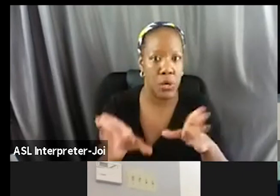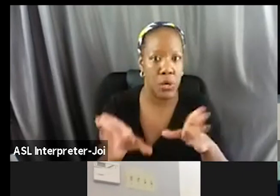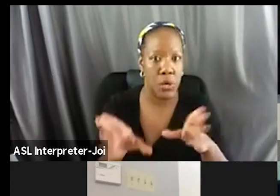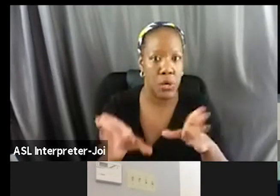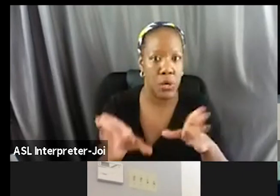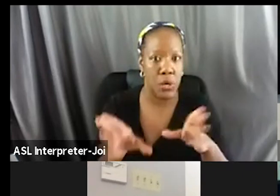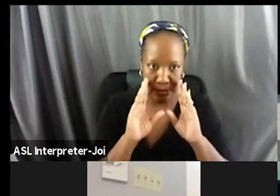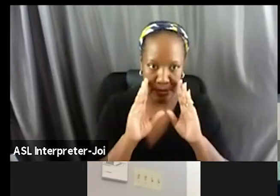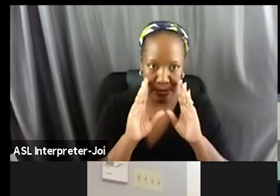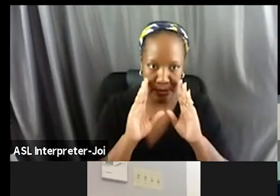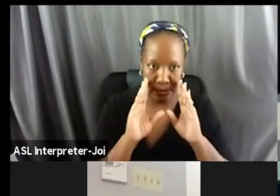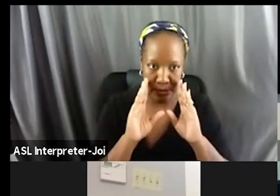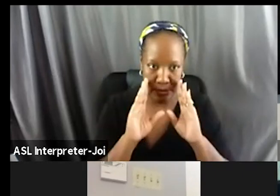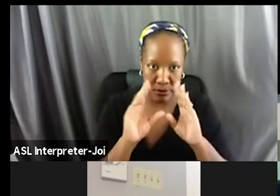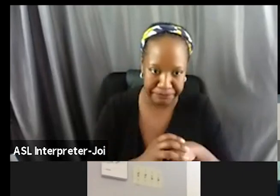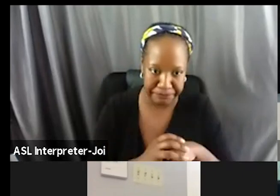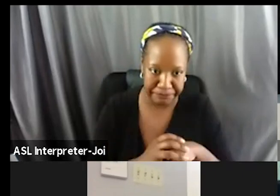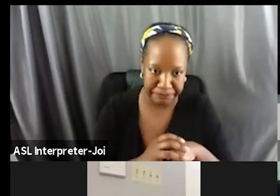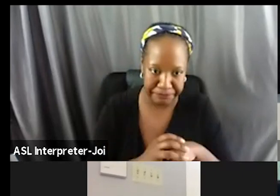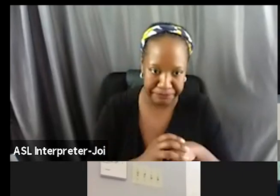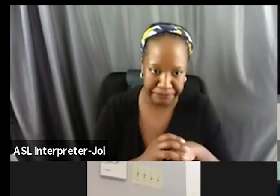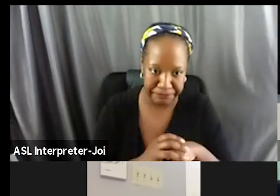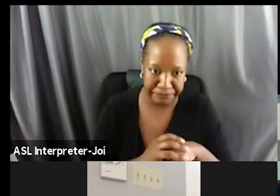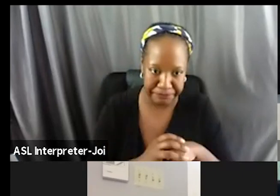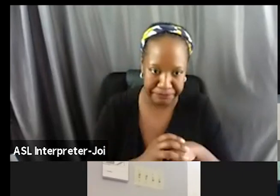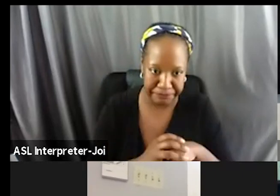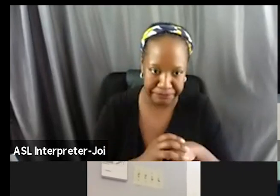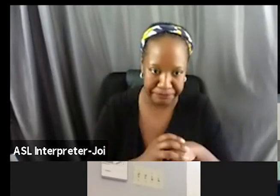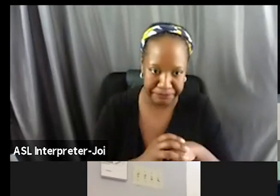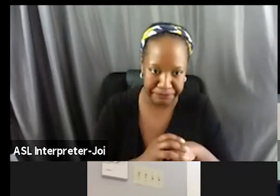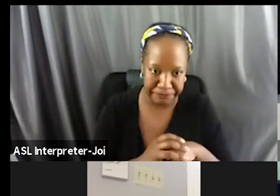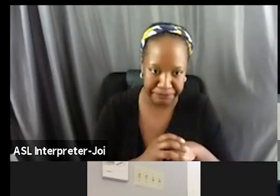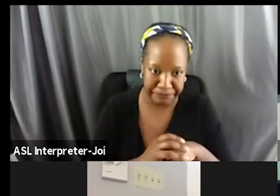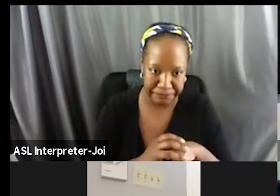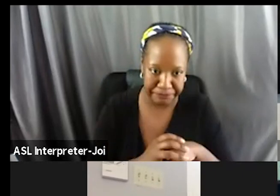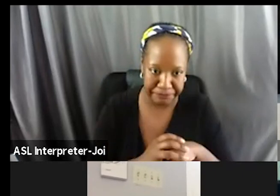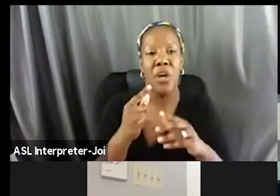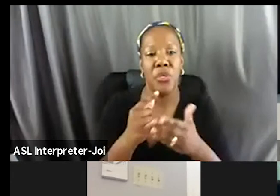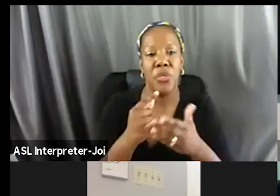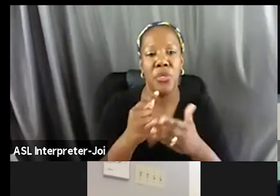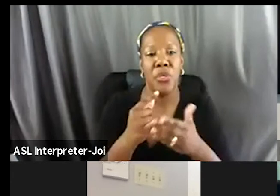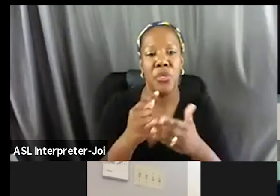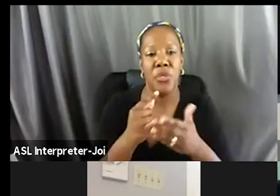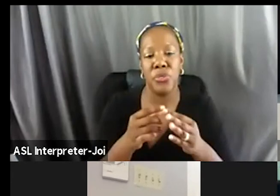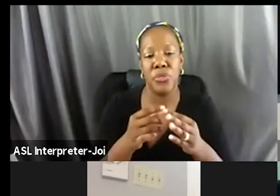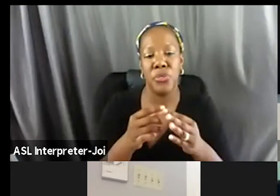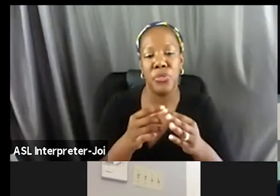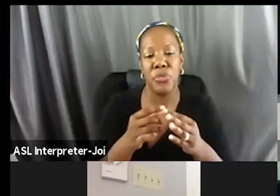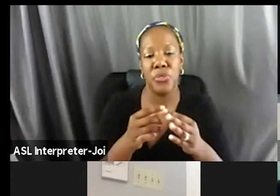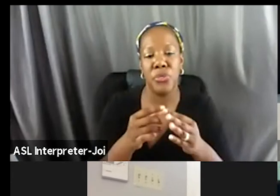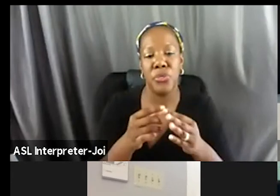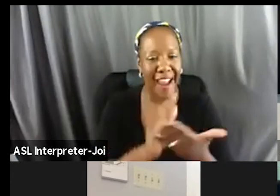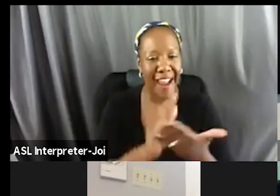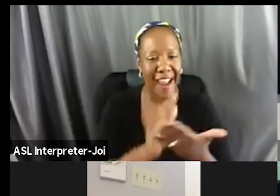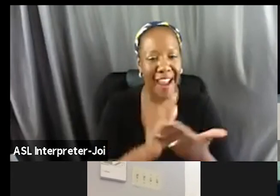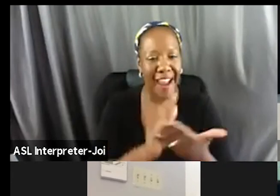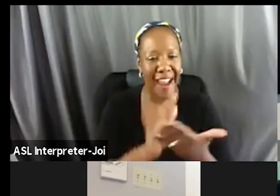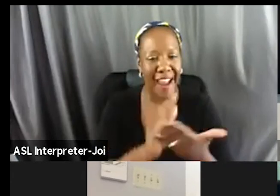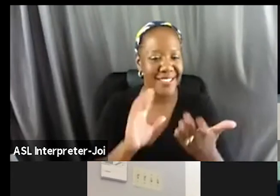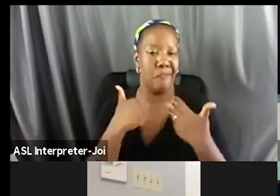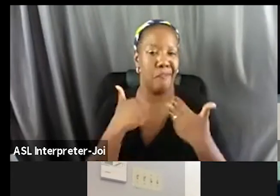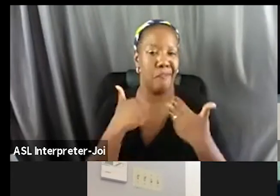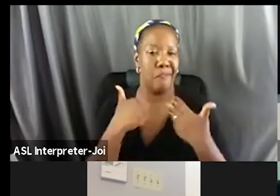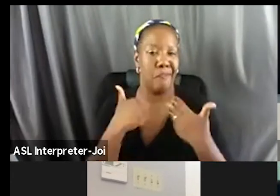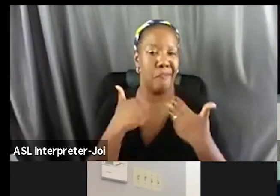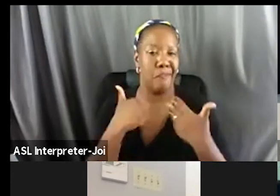So it's helped. The graphics is helpful for me, to see like the visual, with it as well. So that's why